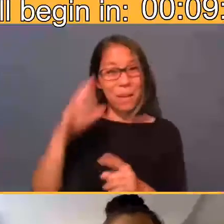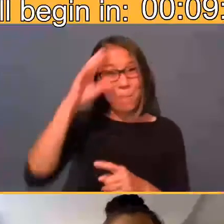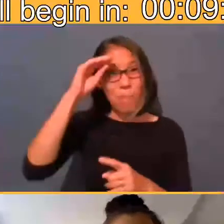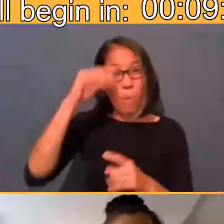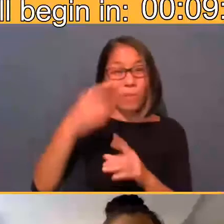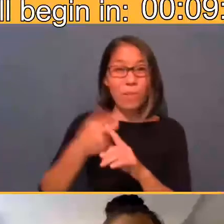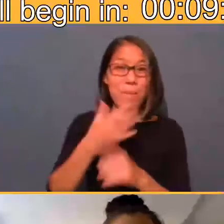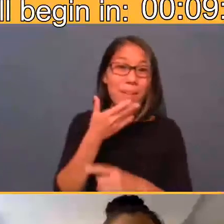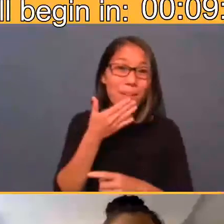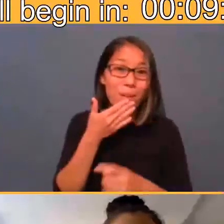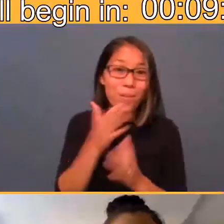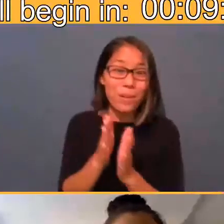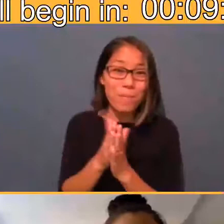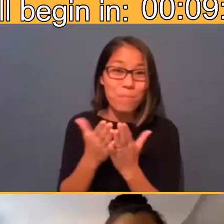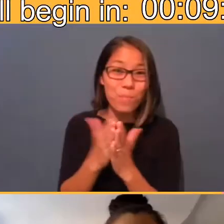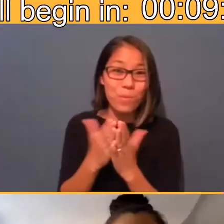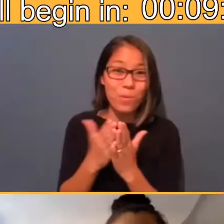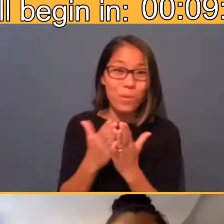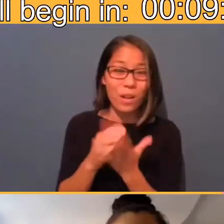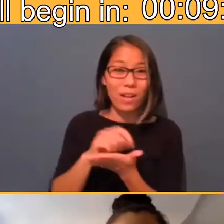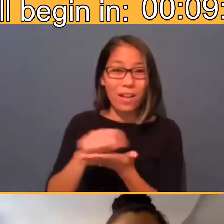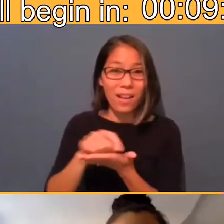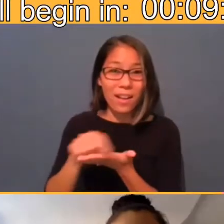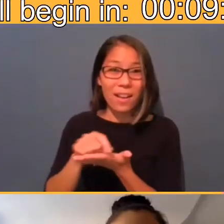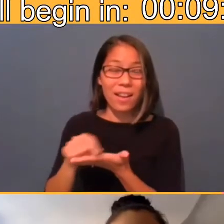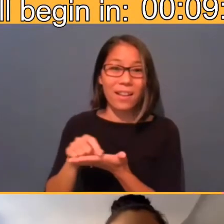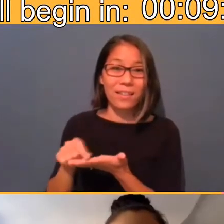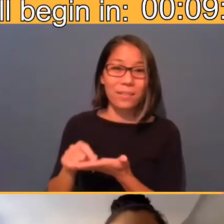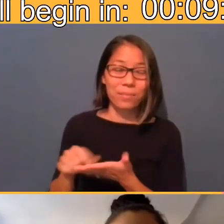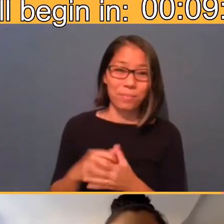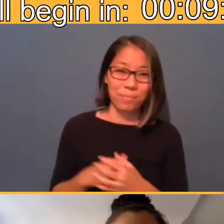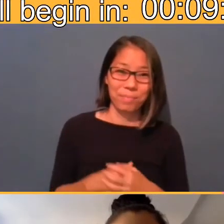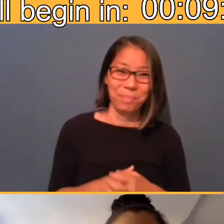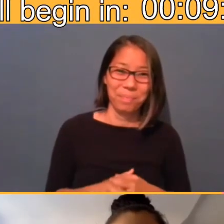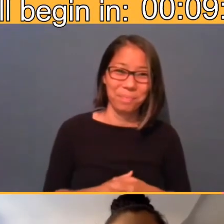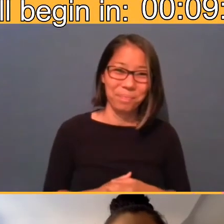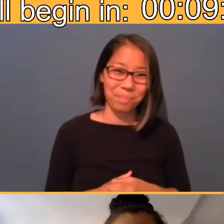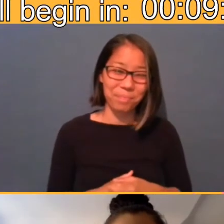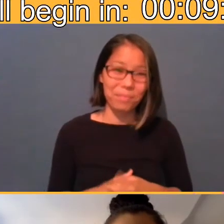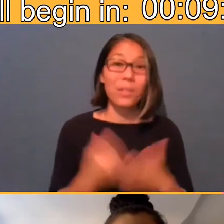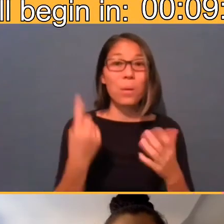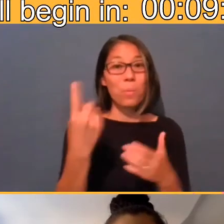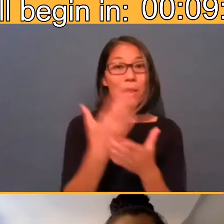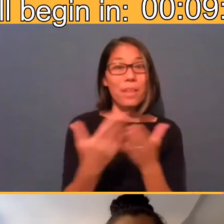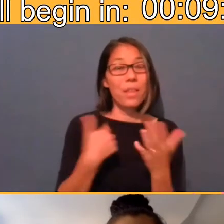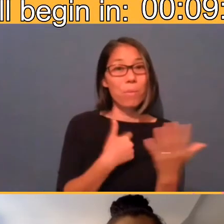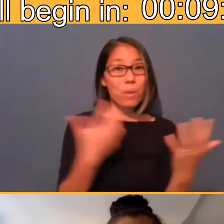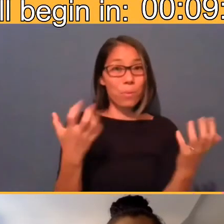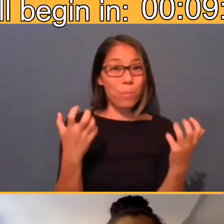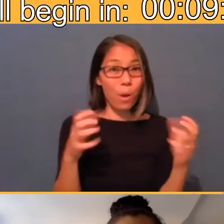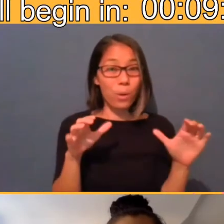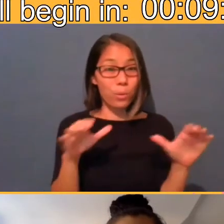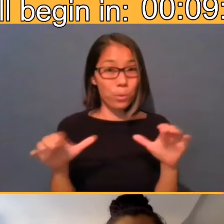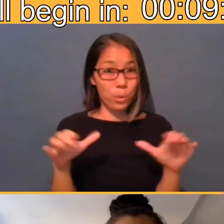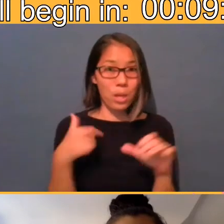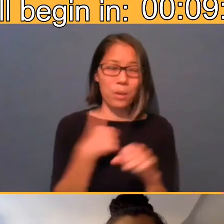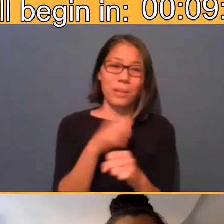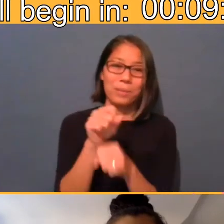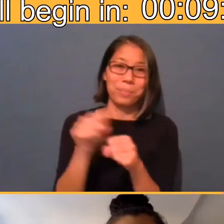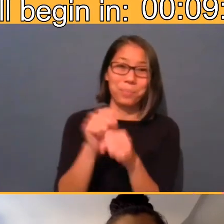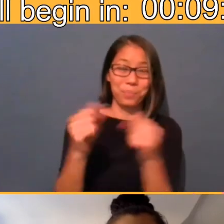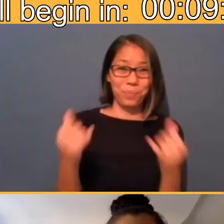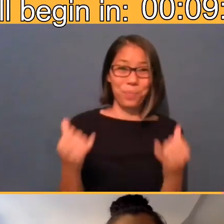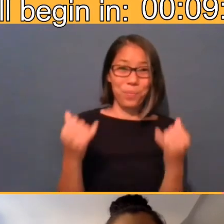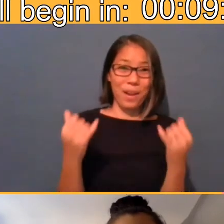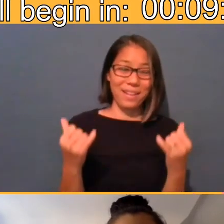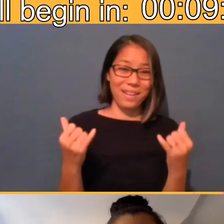nos participó con nosotros en este proyecto. And so one of the things that we want to do is we're working on right now is